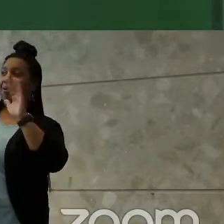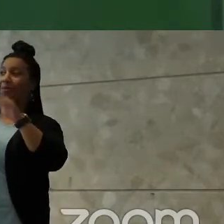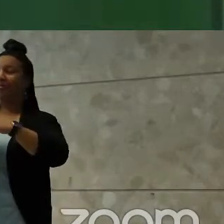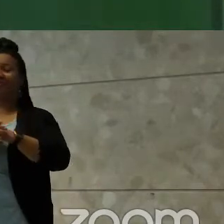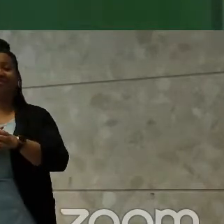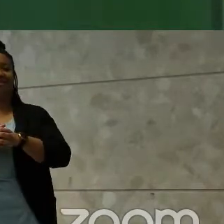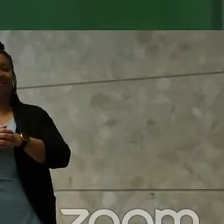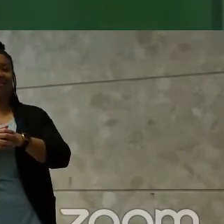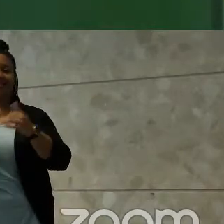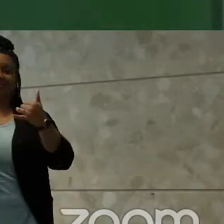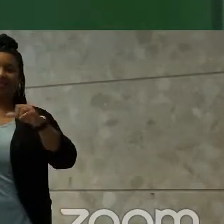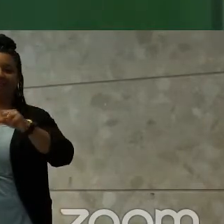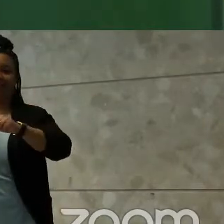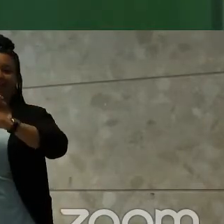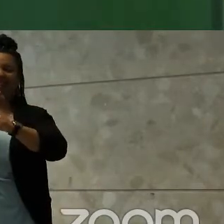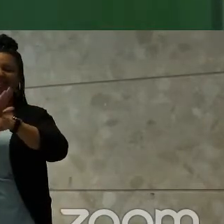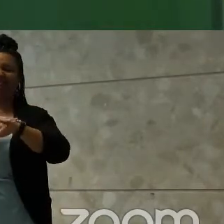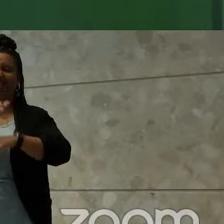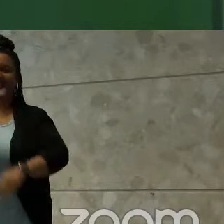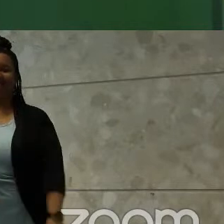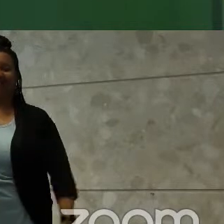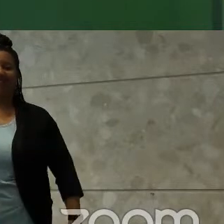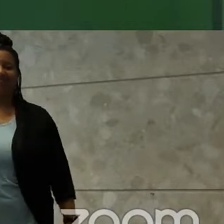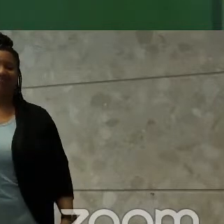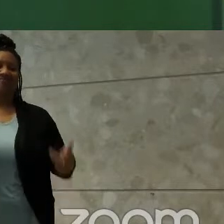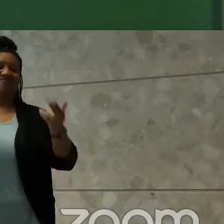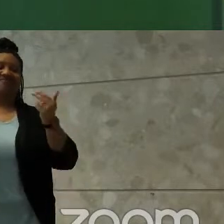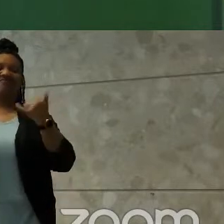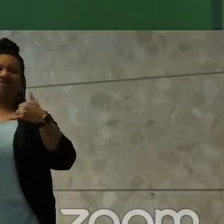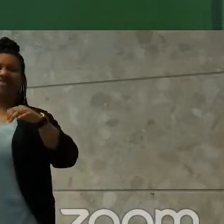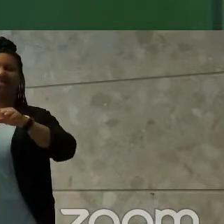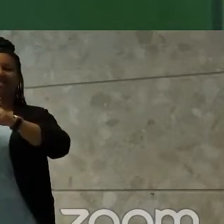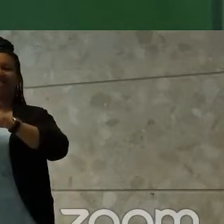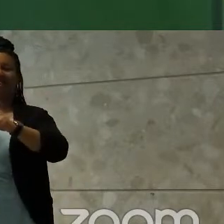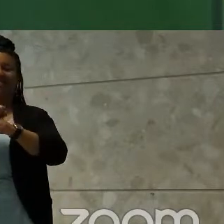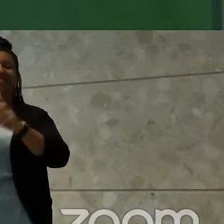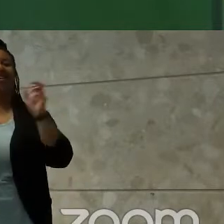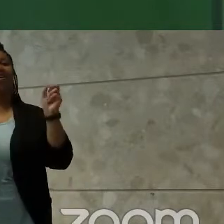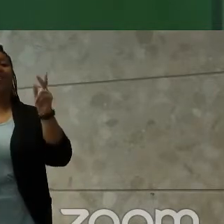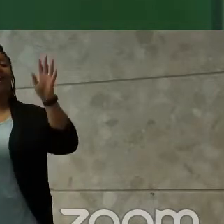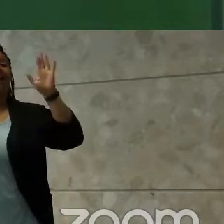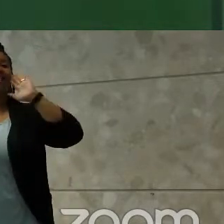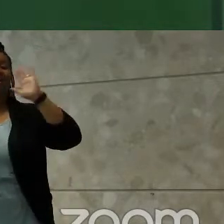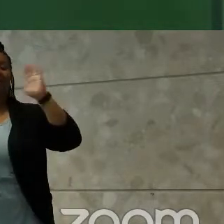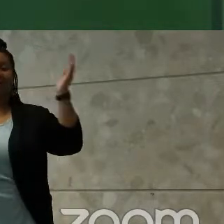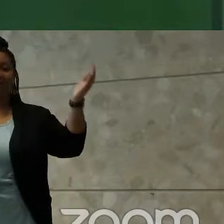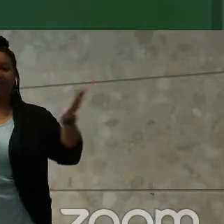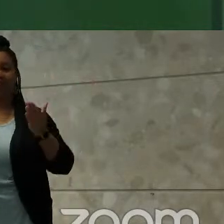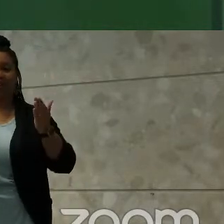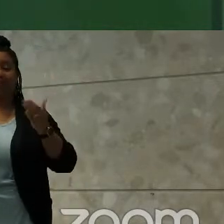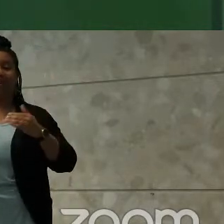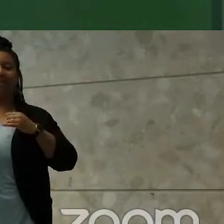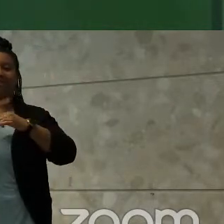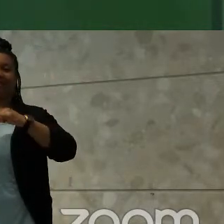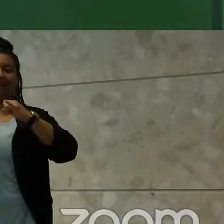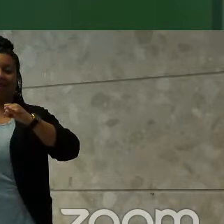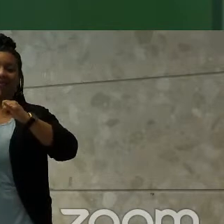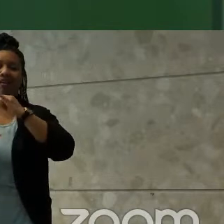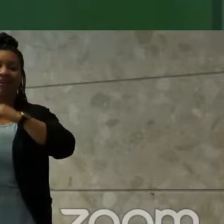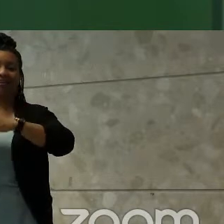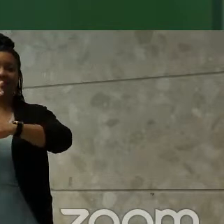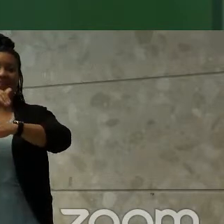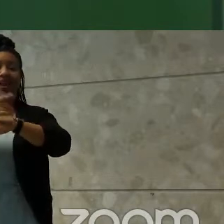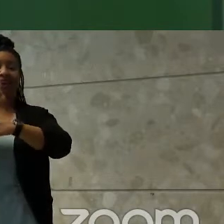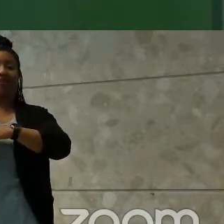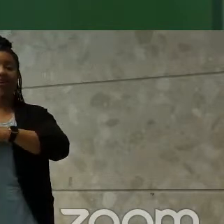You're still working on it. You're still working on it. Week three. Hello and welcome. This is our last night of